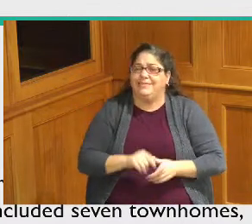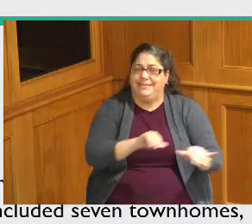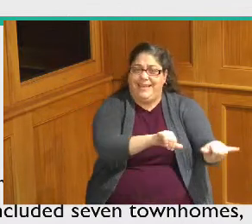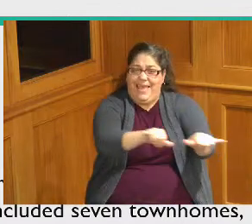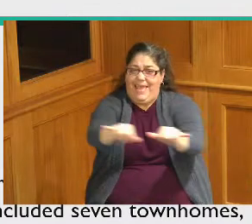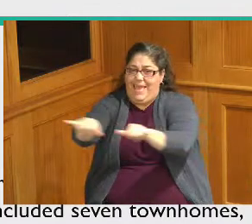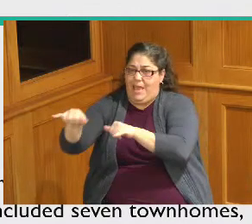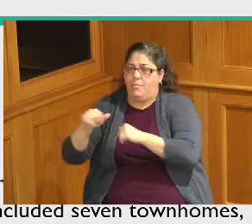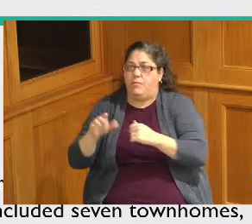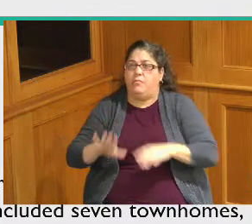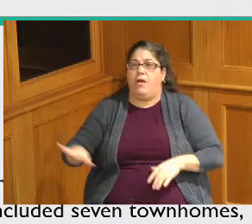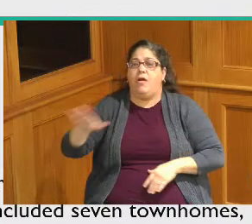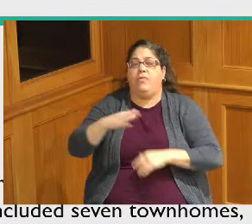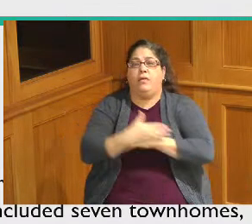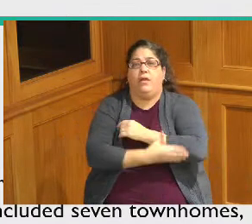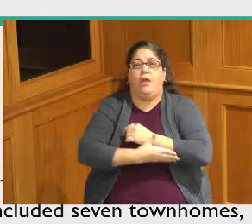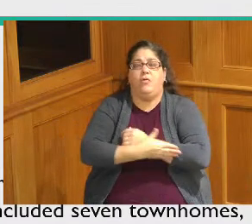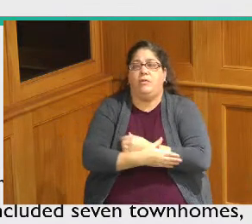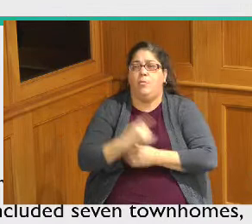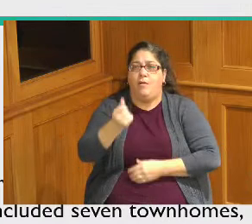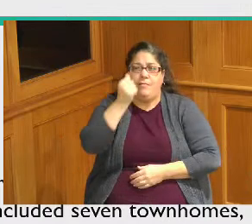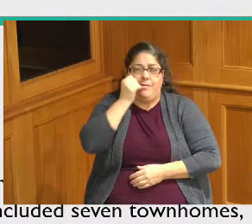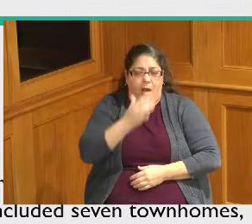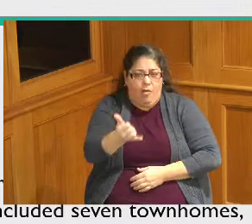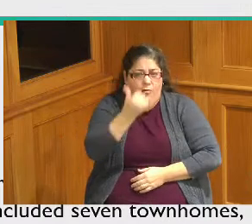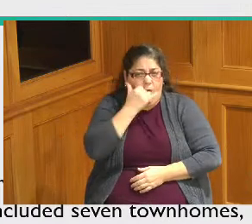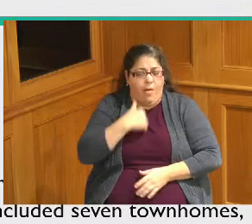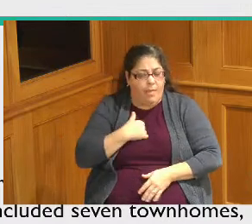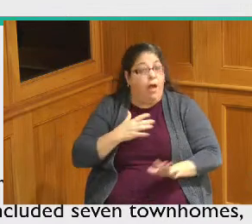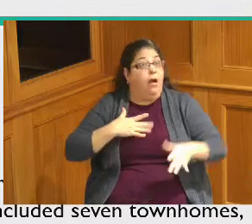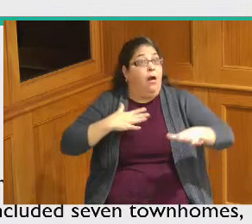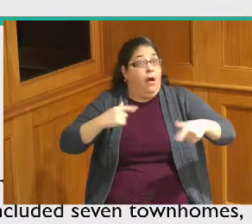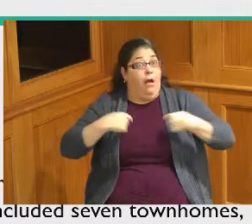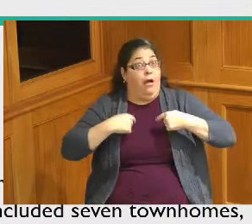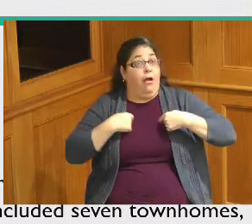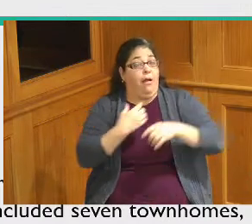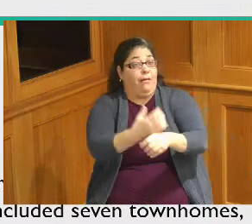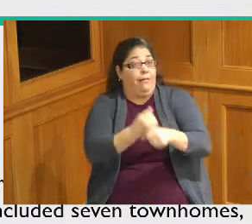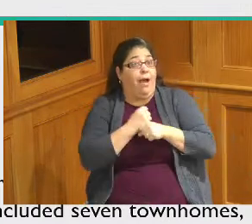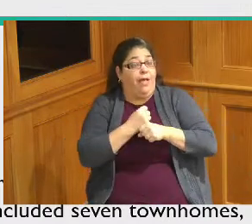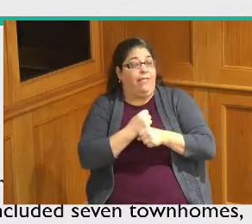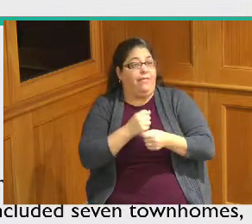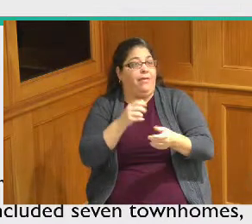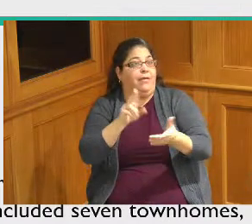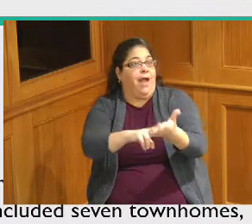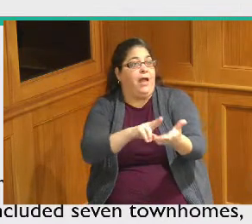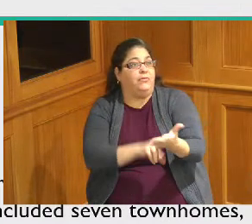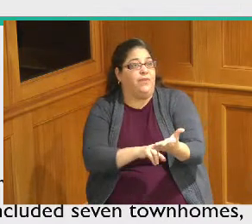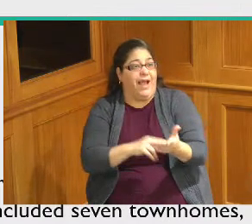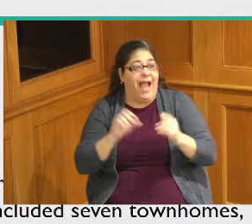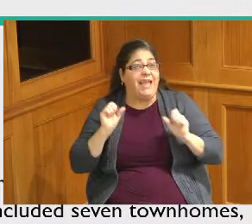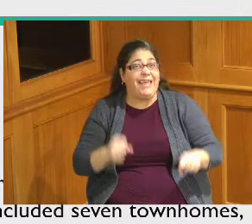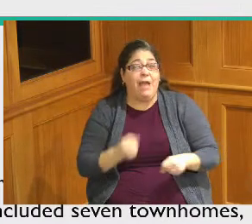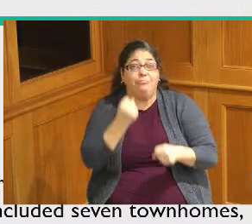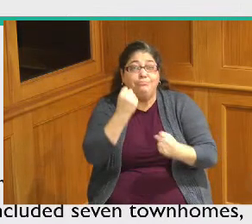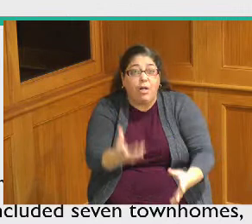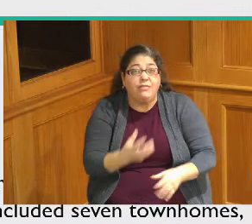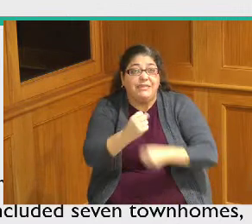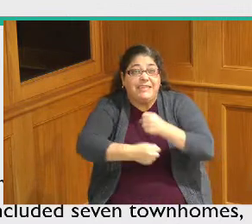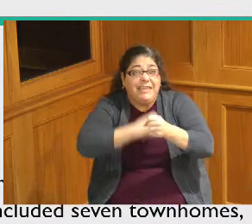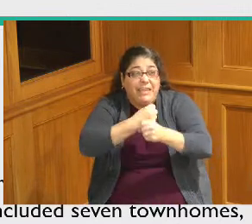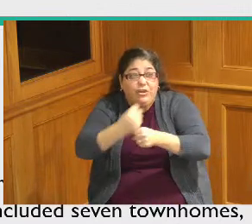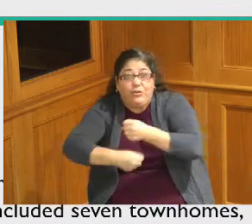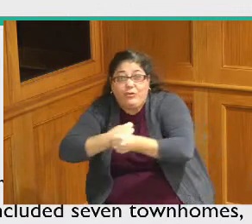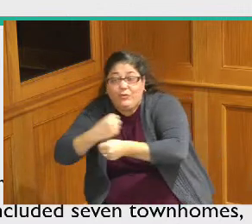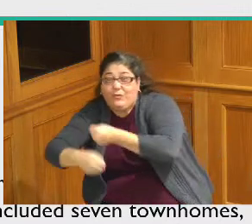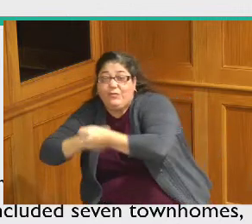and when the gentleman called me and told me that firm got the contract, and he has an opportunity for a multi-year subcontract with that firm,